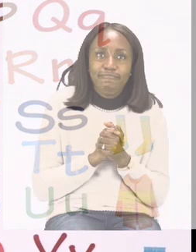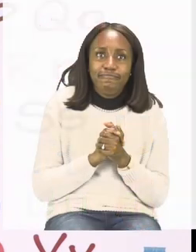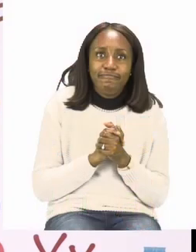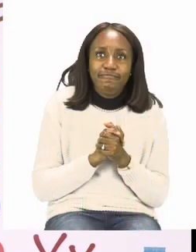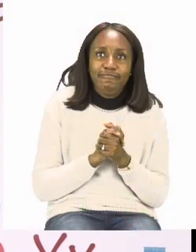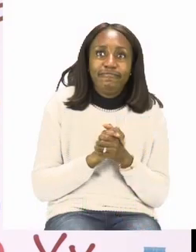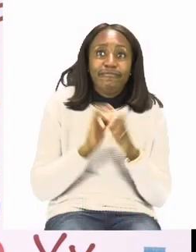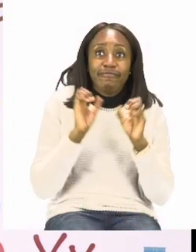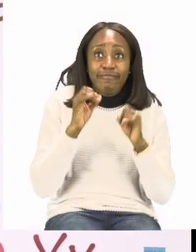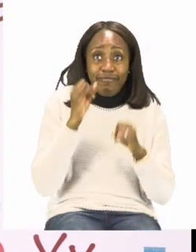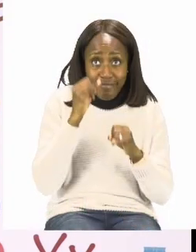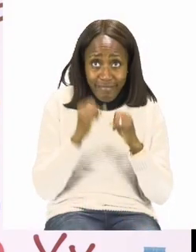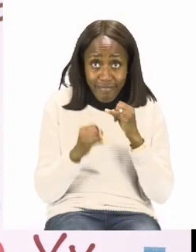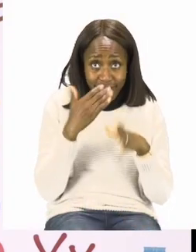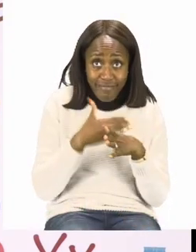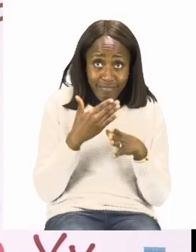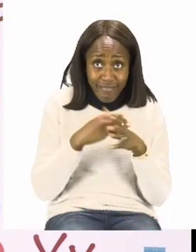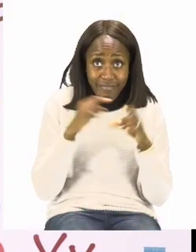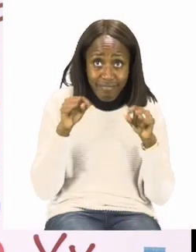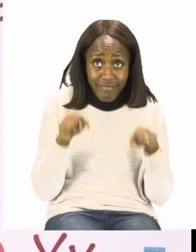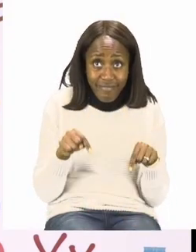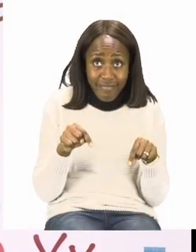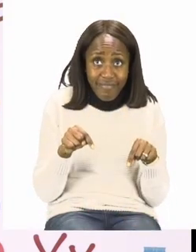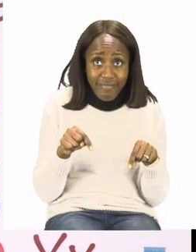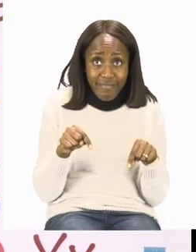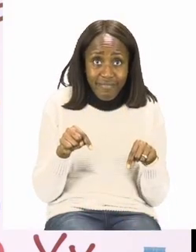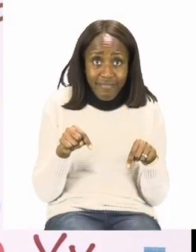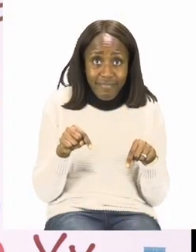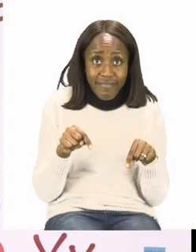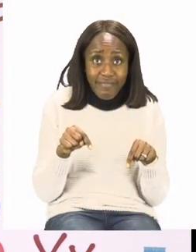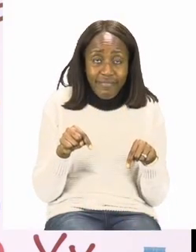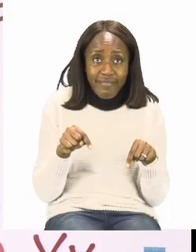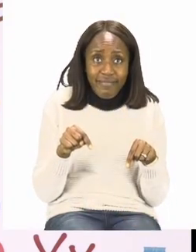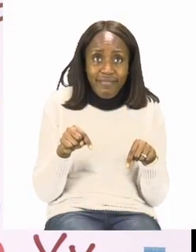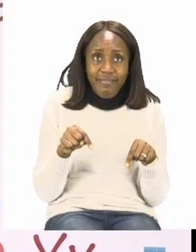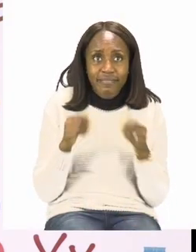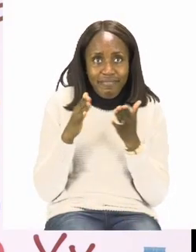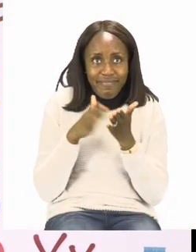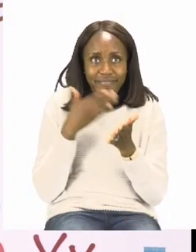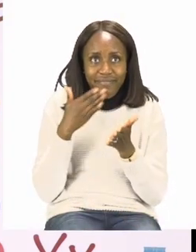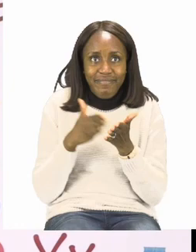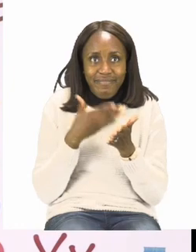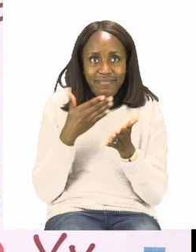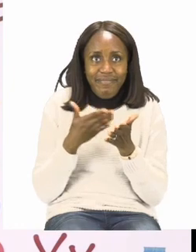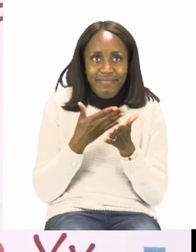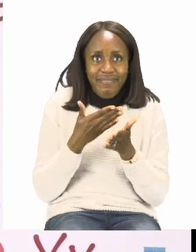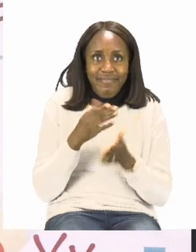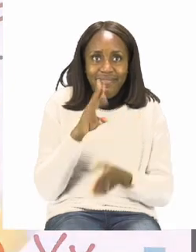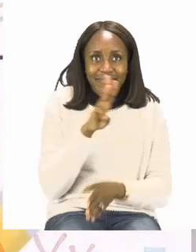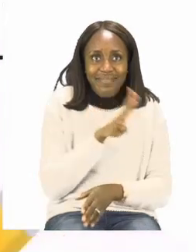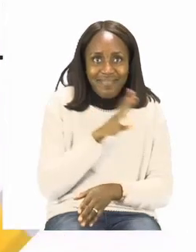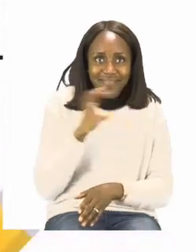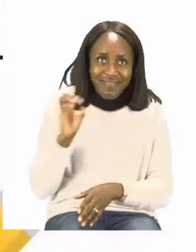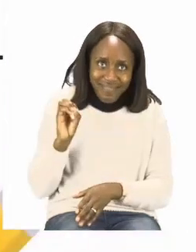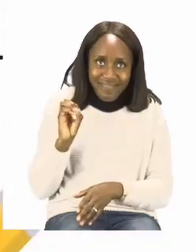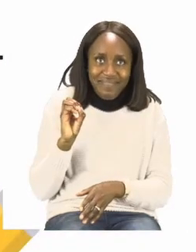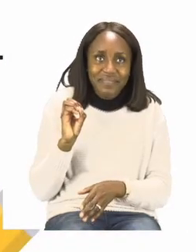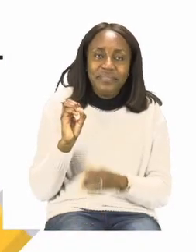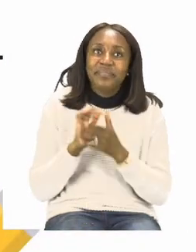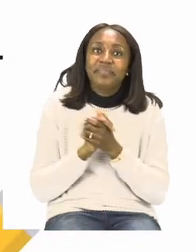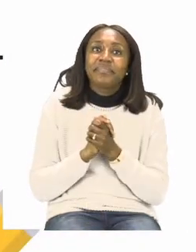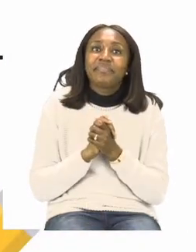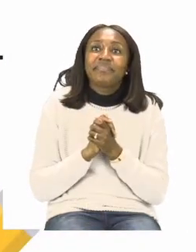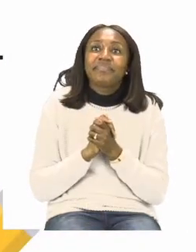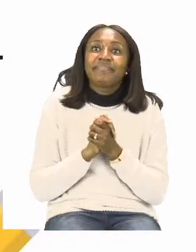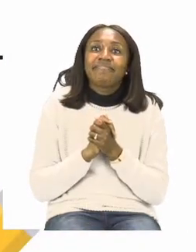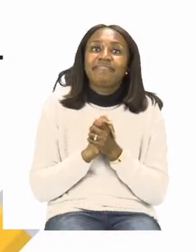For our last exercise today, boys and girls, let's all turn to page 30. On